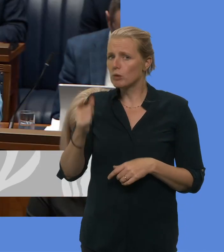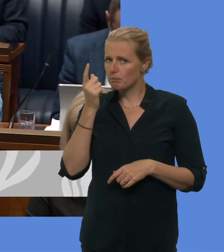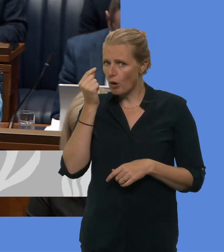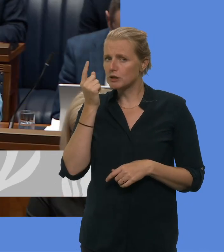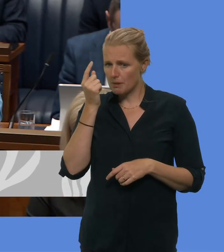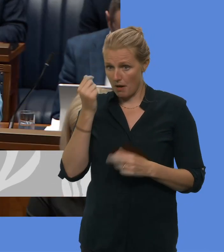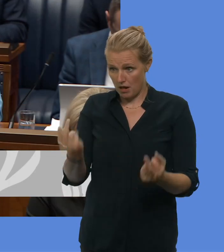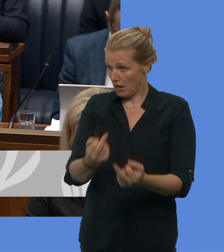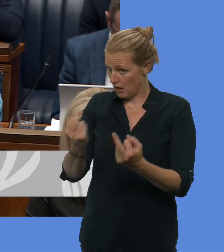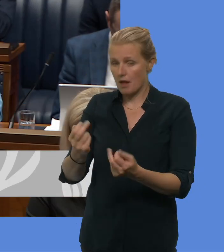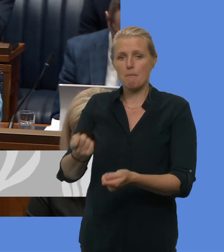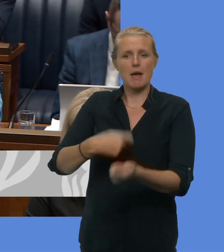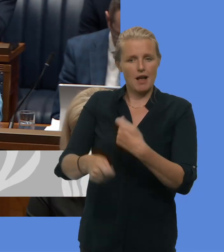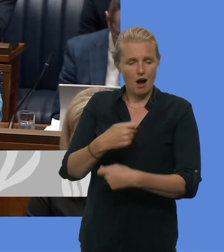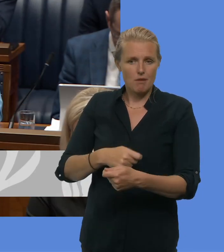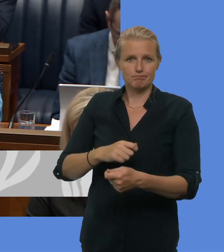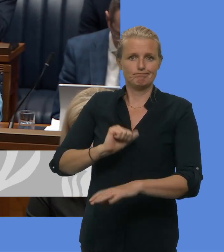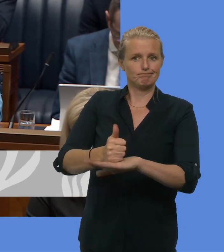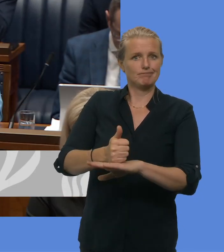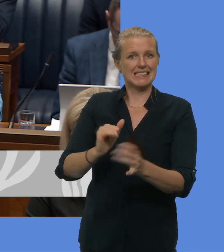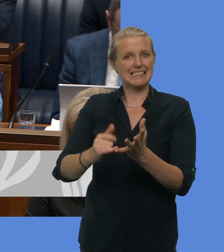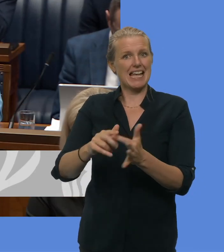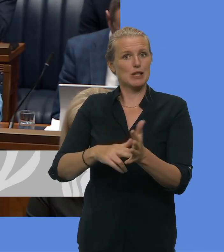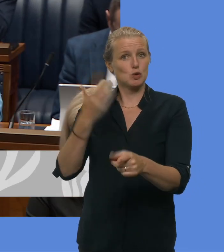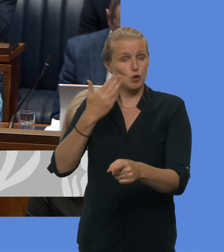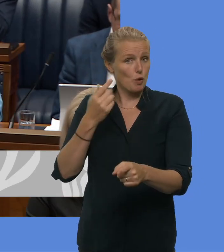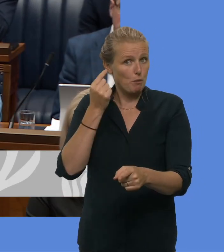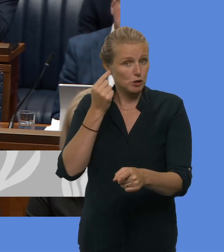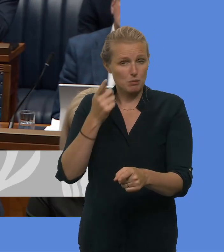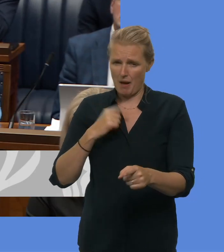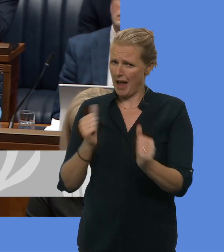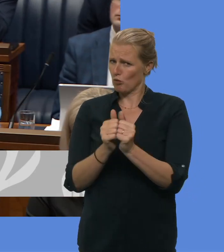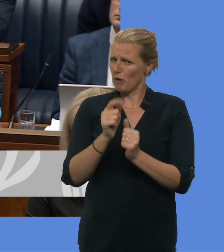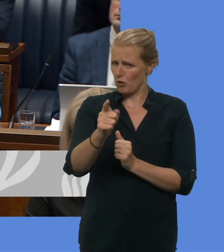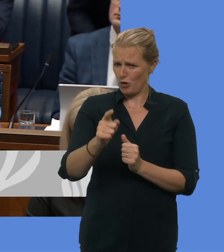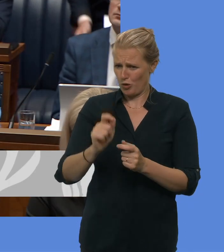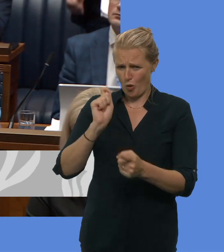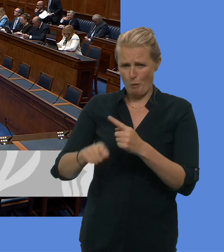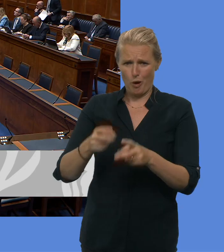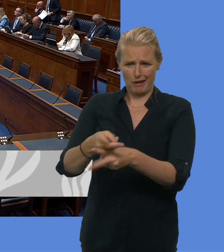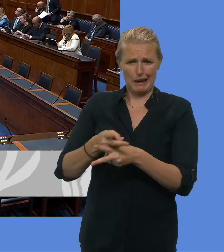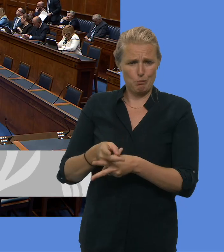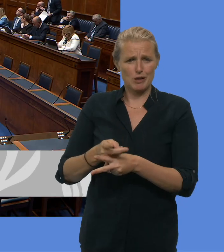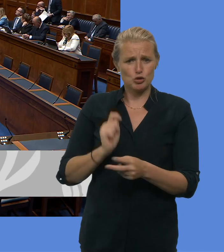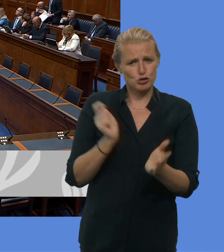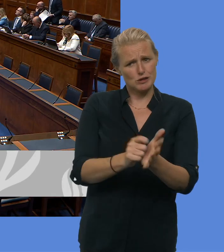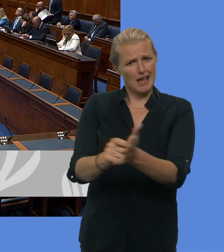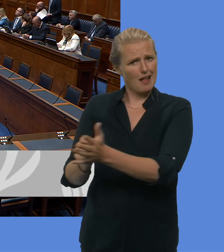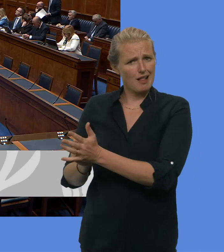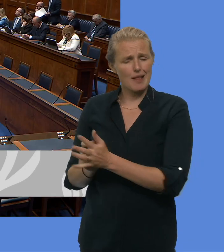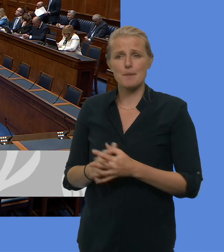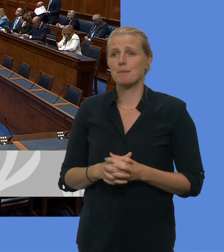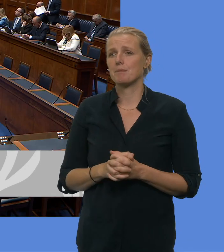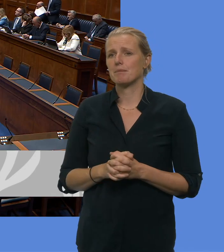vacant buildings to fulfil that requirement. But I certainly share the member's sentiment. John Buckley. Thank you, Mr. Speaker. Minister, quite often